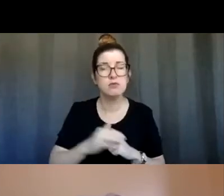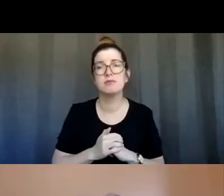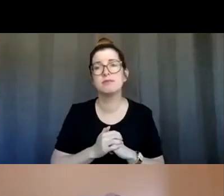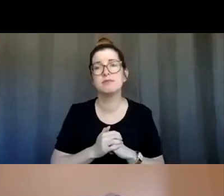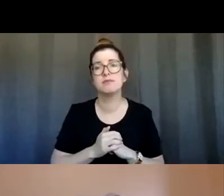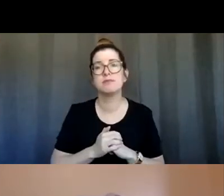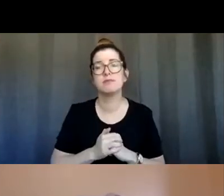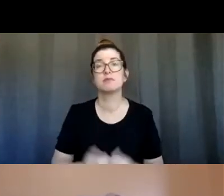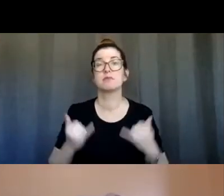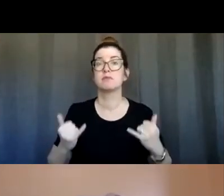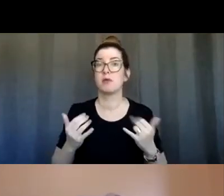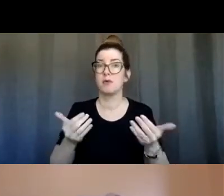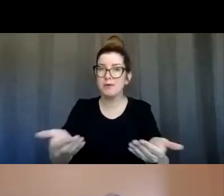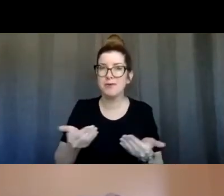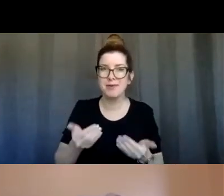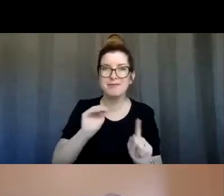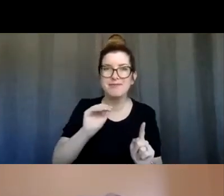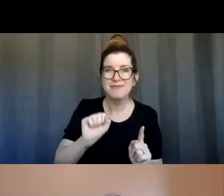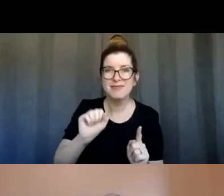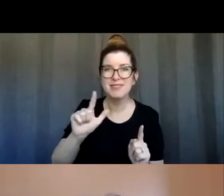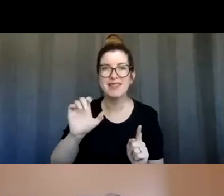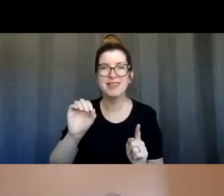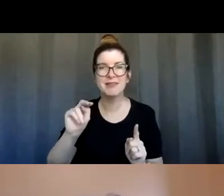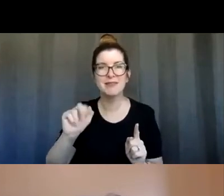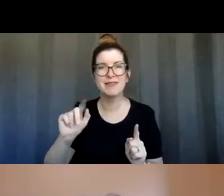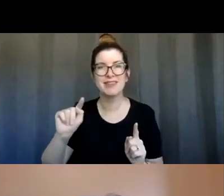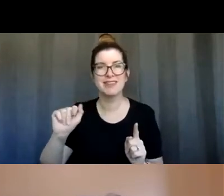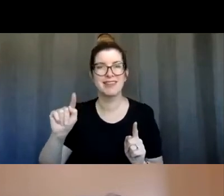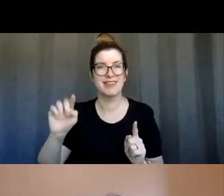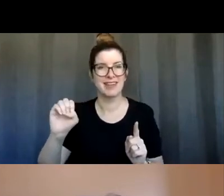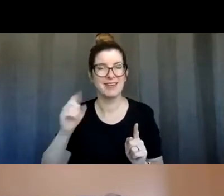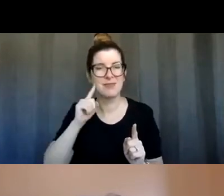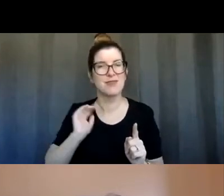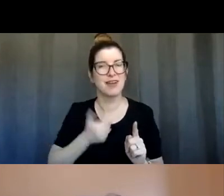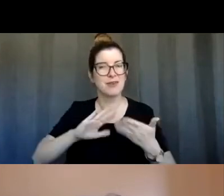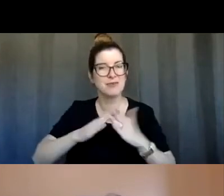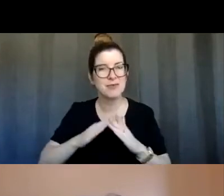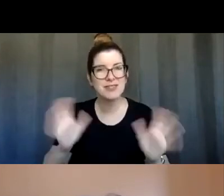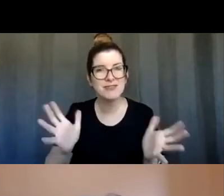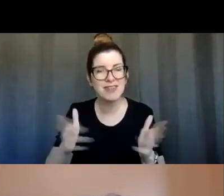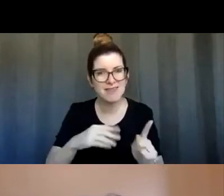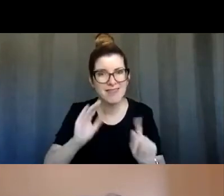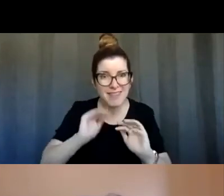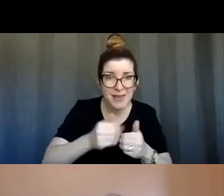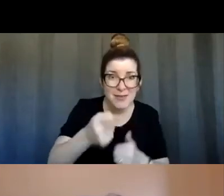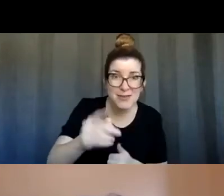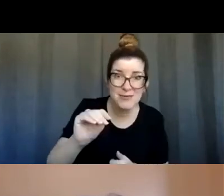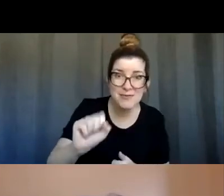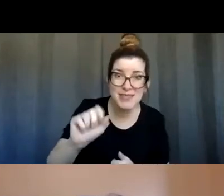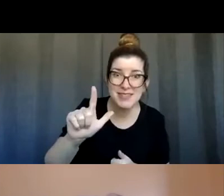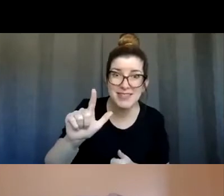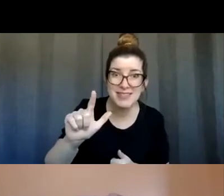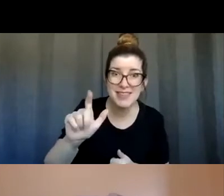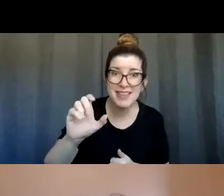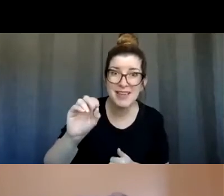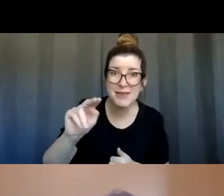Today, we'd like to welcome Ms. Leona Tate to the Education Department's community chat. How you doing, Ms. Leona? Fine this